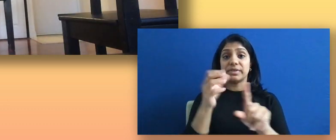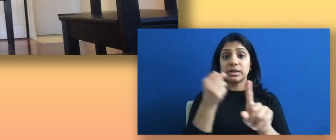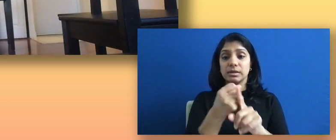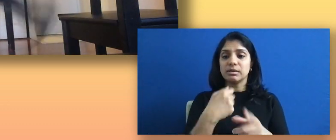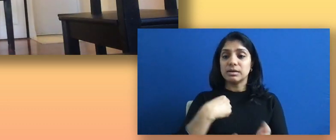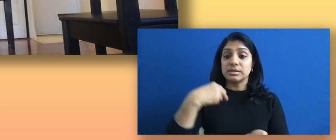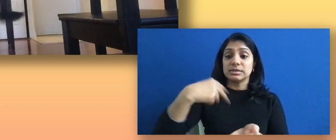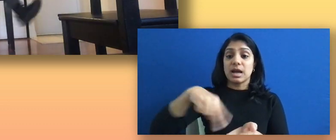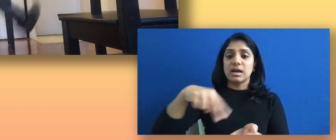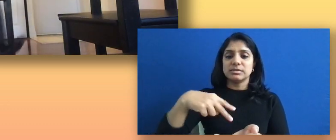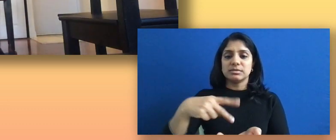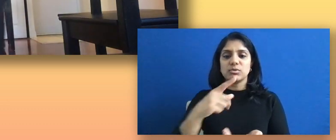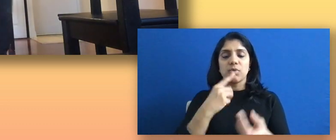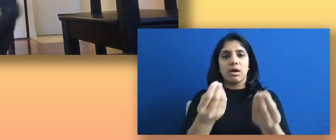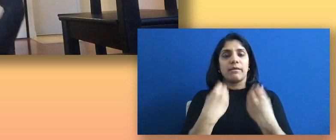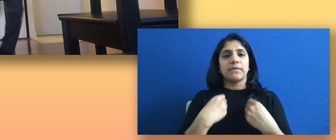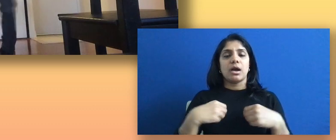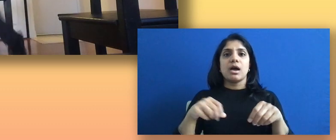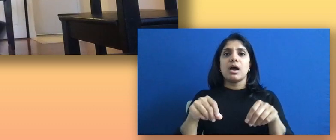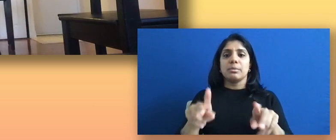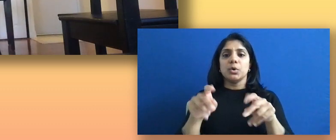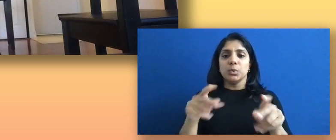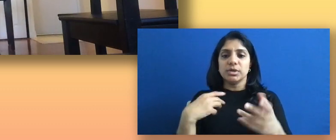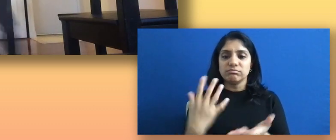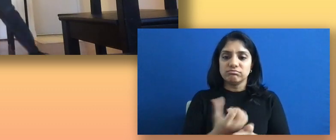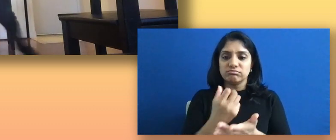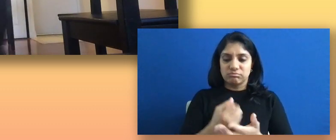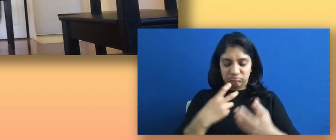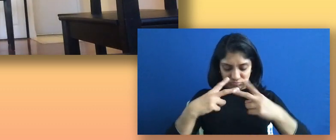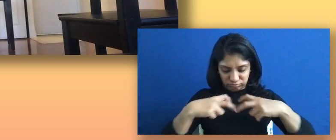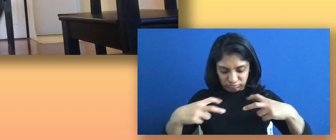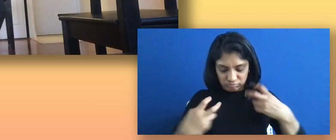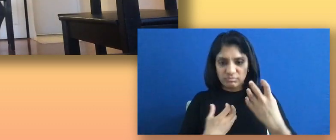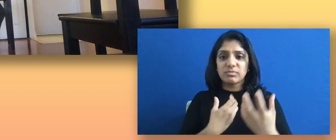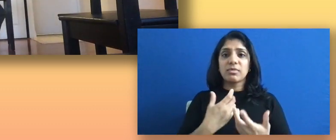artistic voice, my passion.